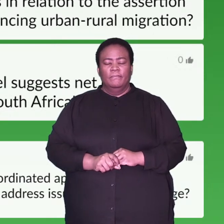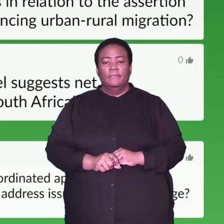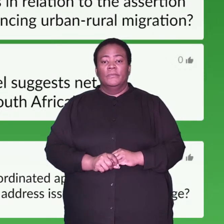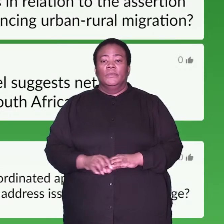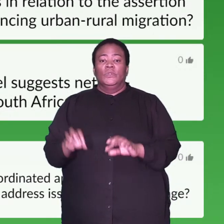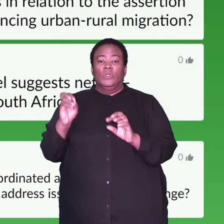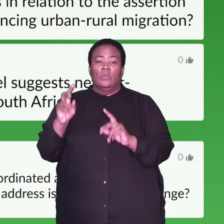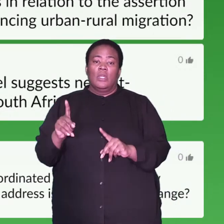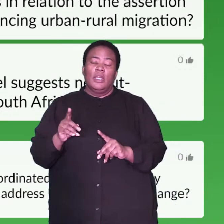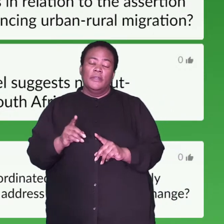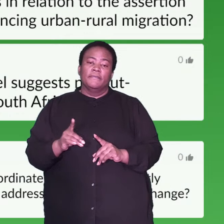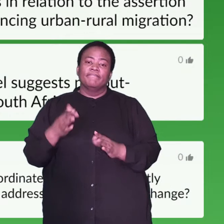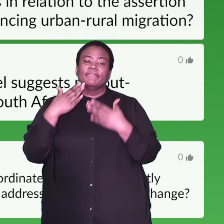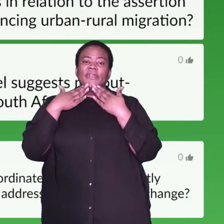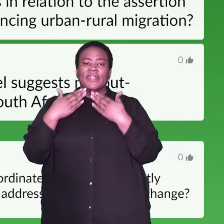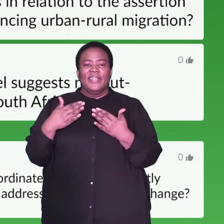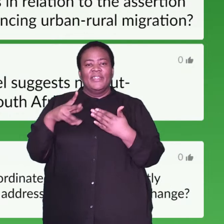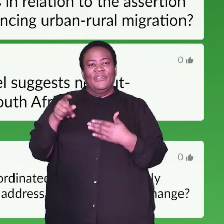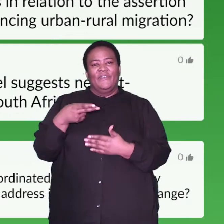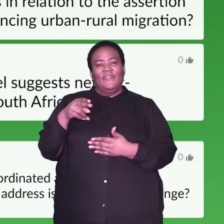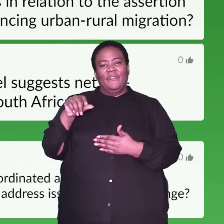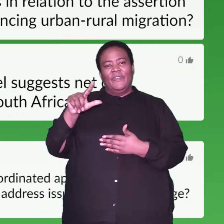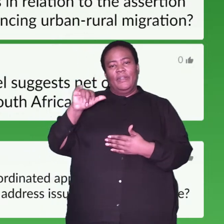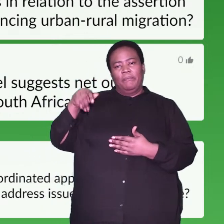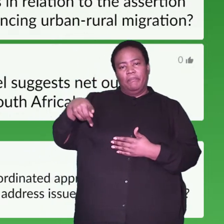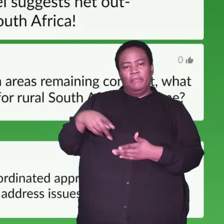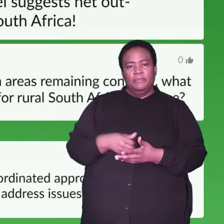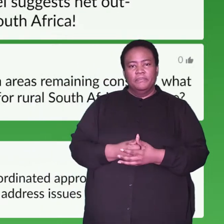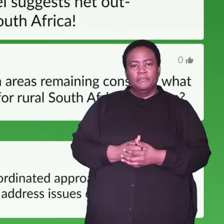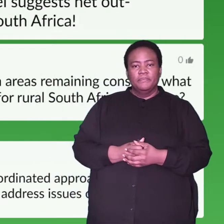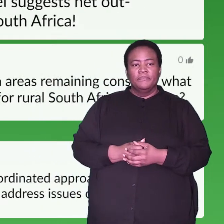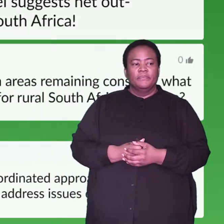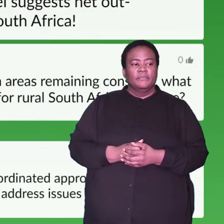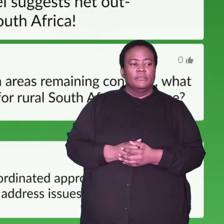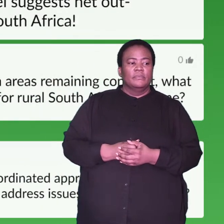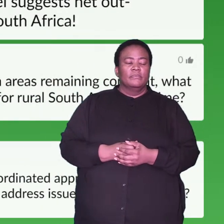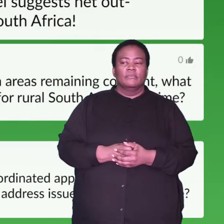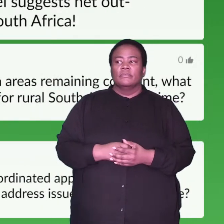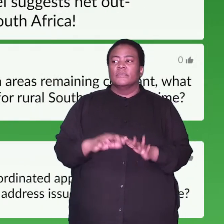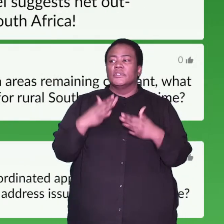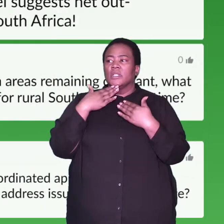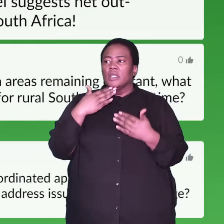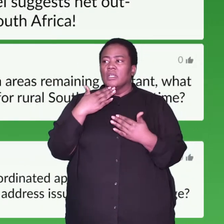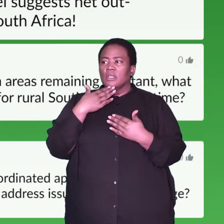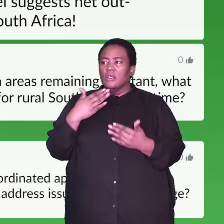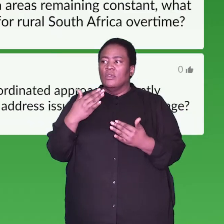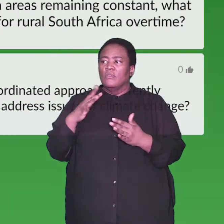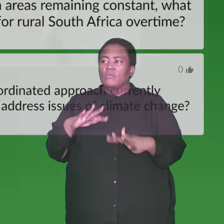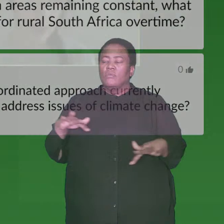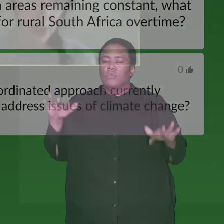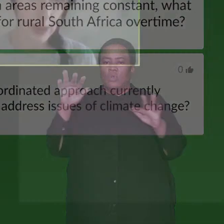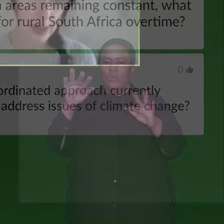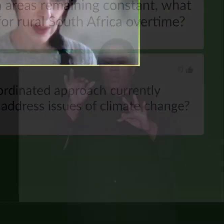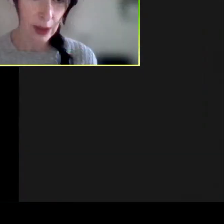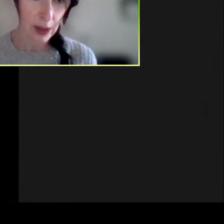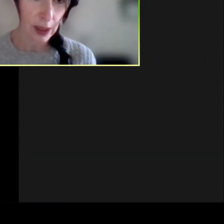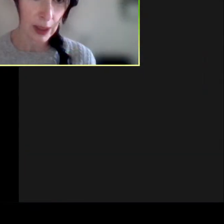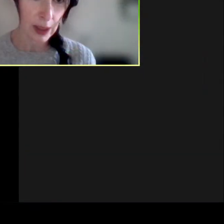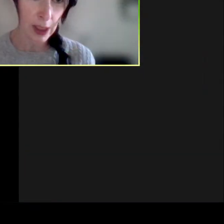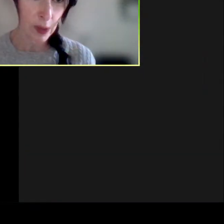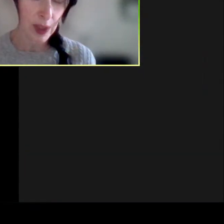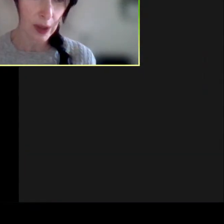Okay, thank you, Philippe. Yeah. And Okay, thank thanks. you to all for the questions